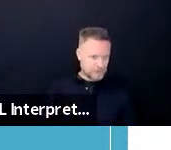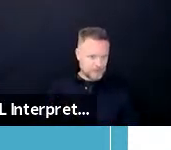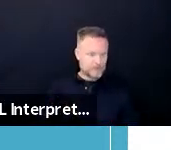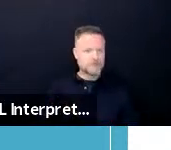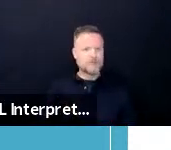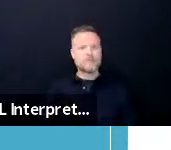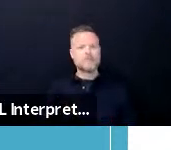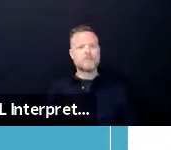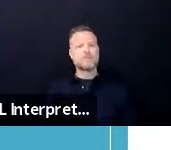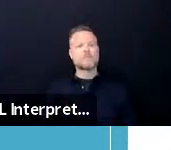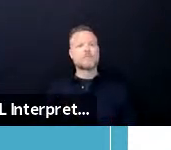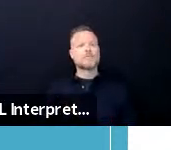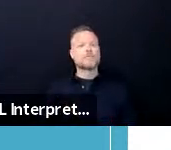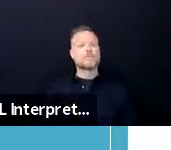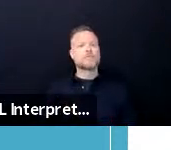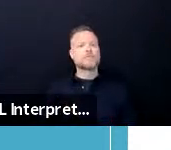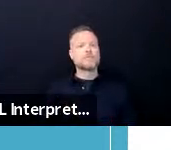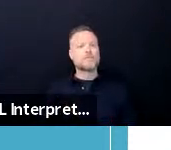up with the solutions.